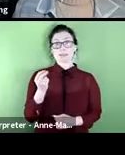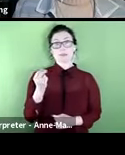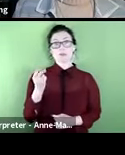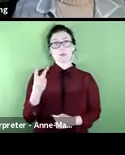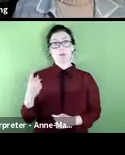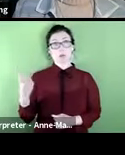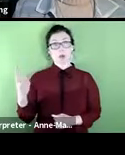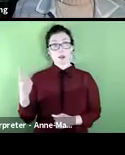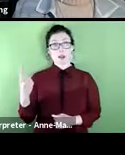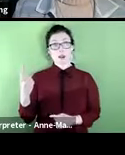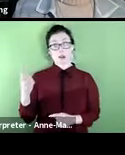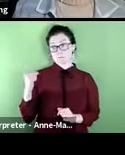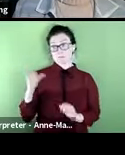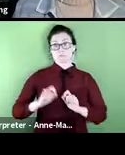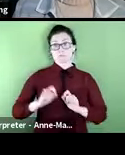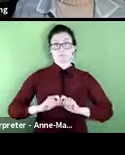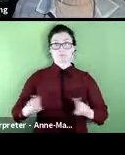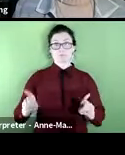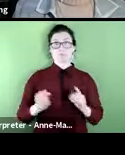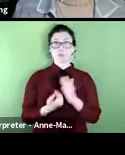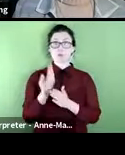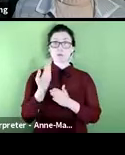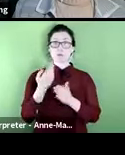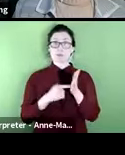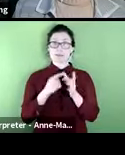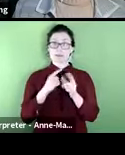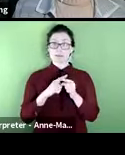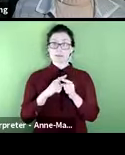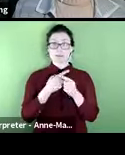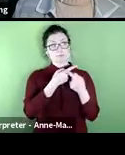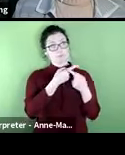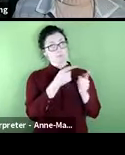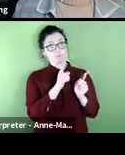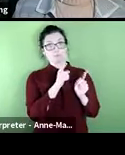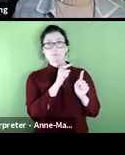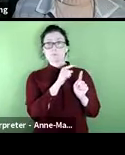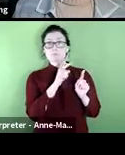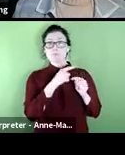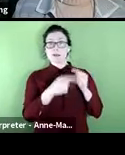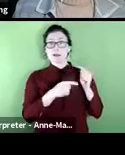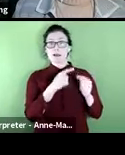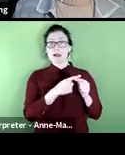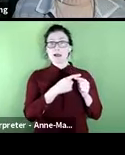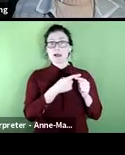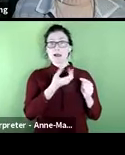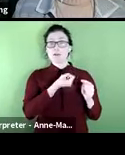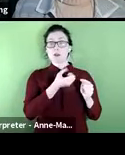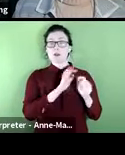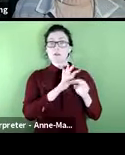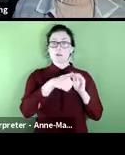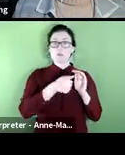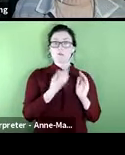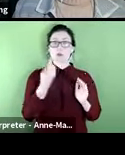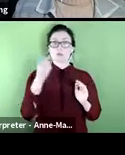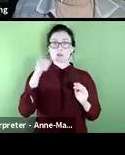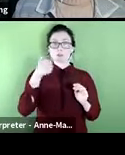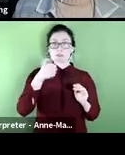2021, we have this new tax for those whose annual earnings exceed 5 million rubles, and that is